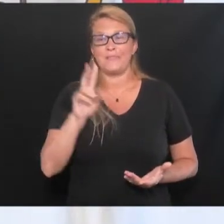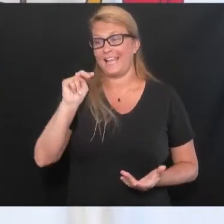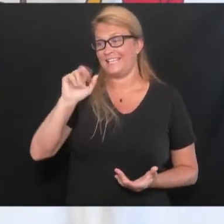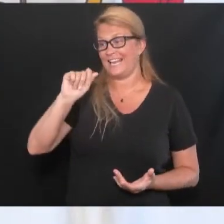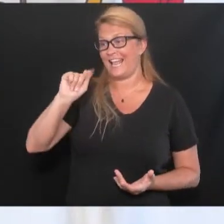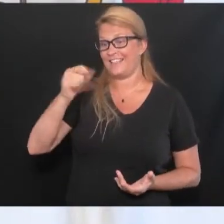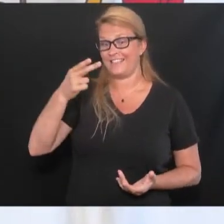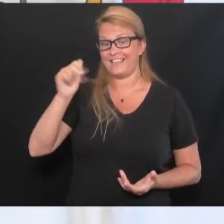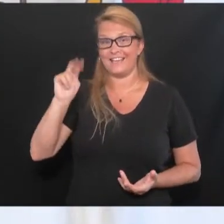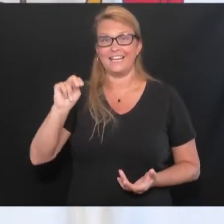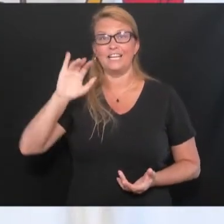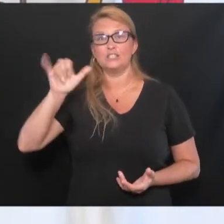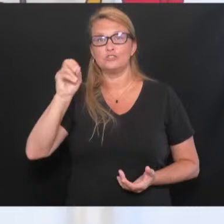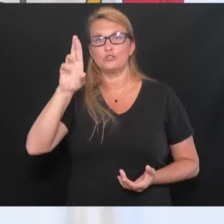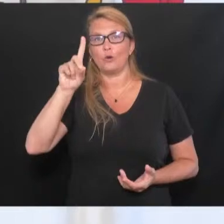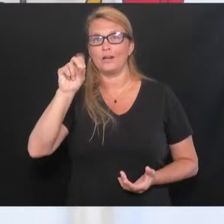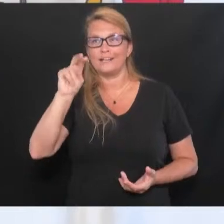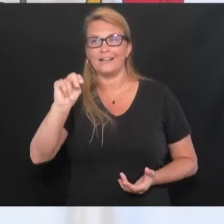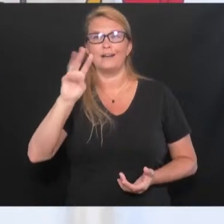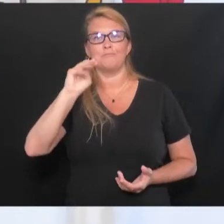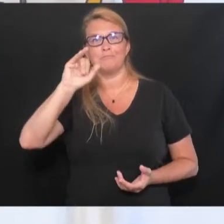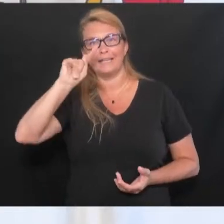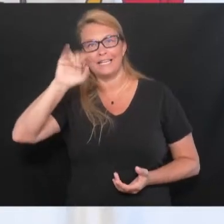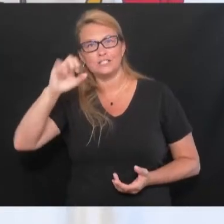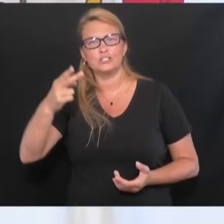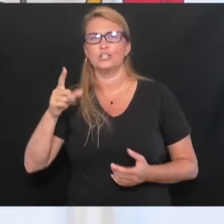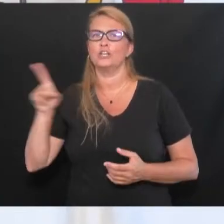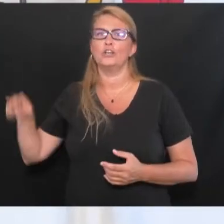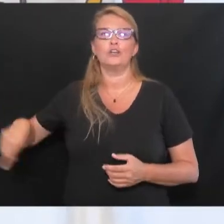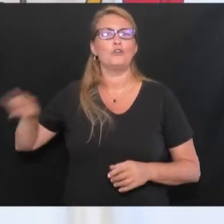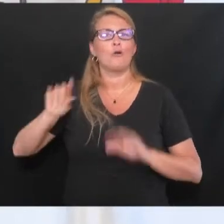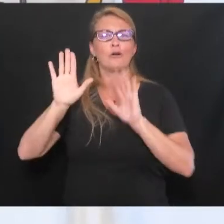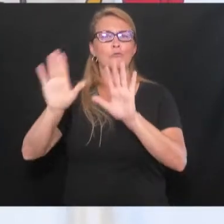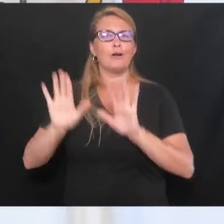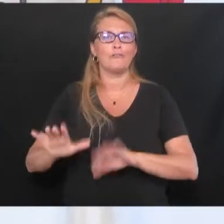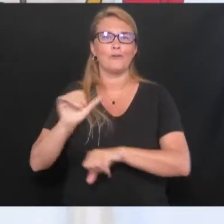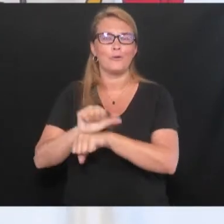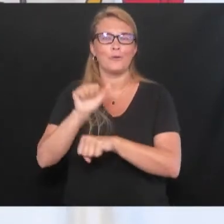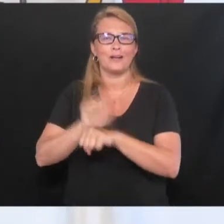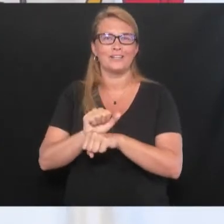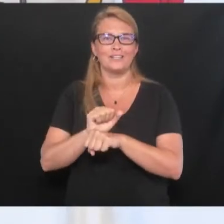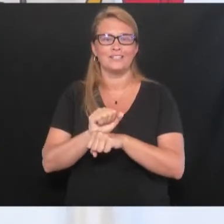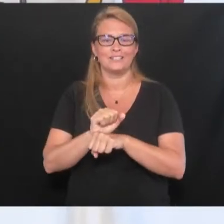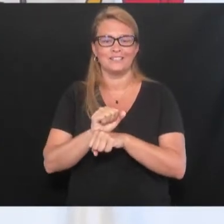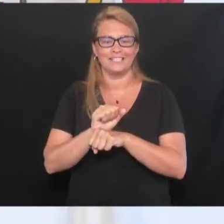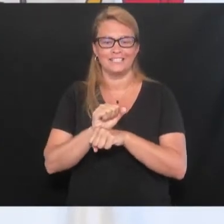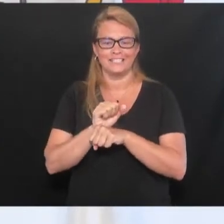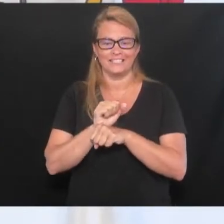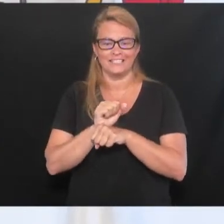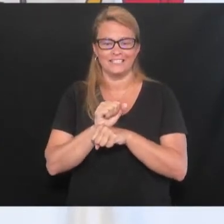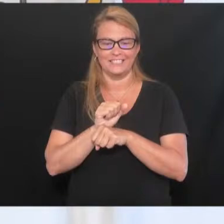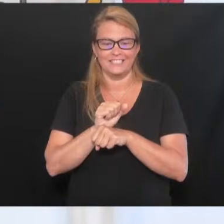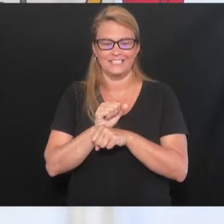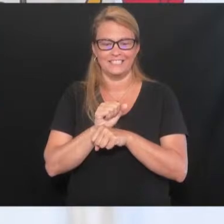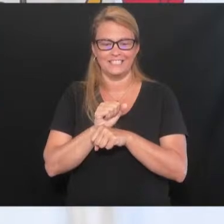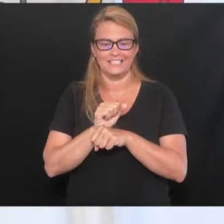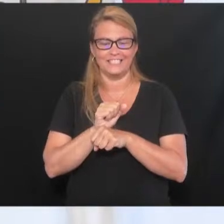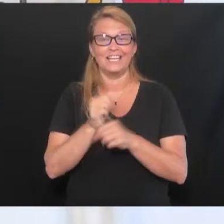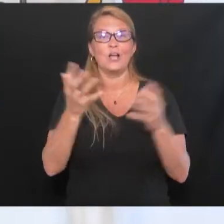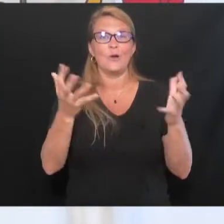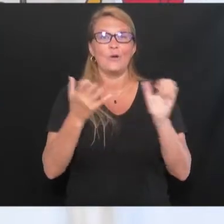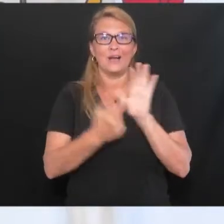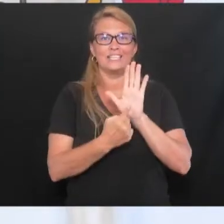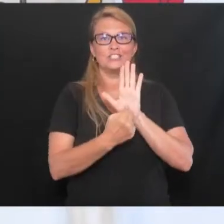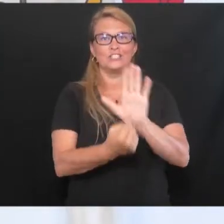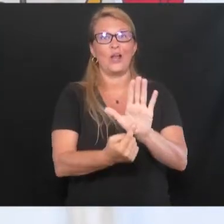Nathan, Jordan, Mitch, all y'all did great work, but let's show it one more time and end with it. And if you want to